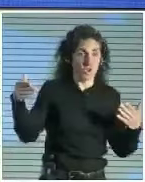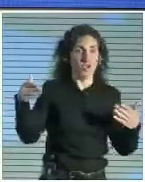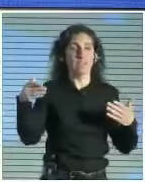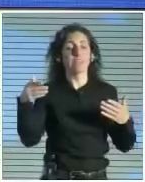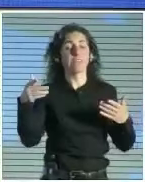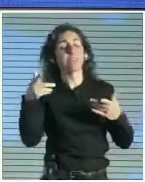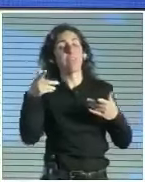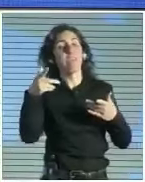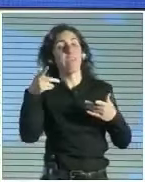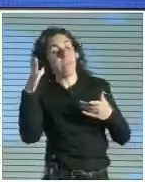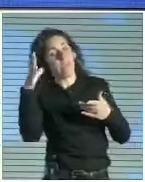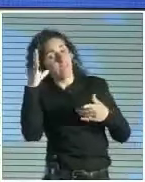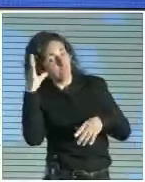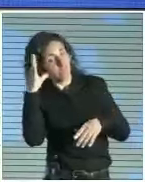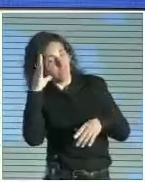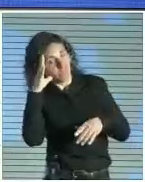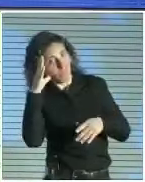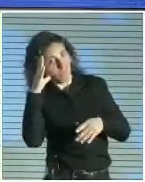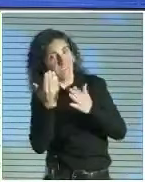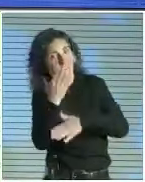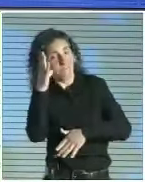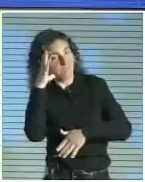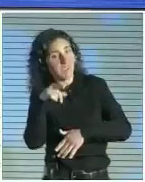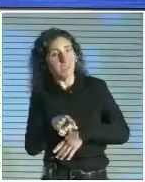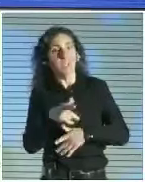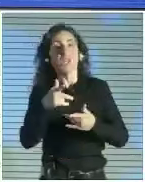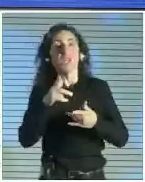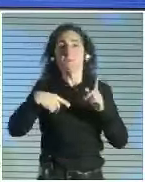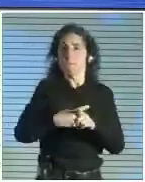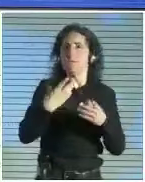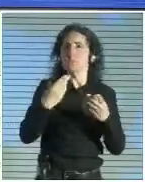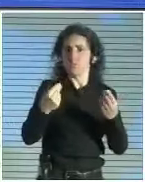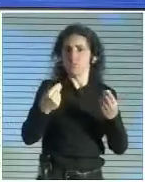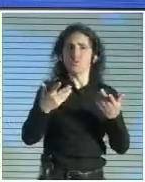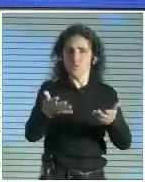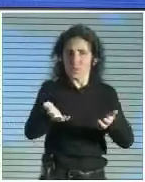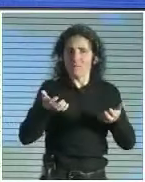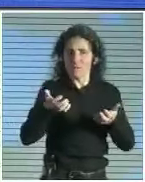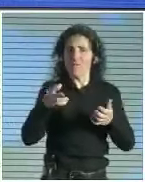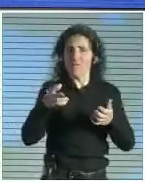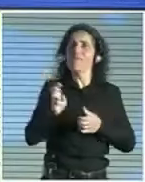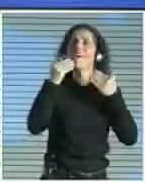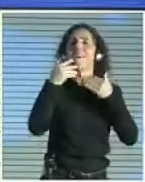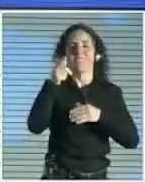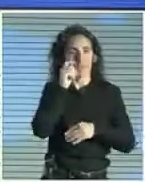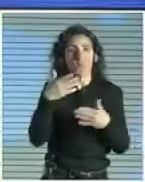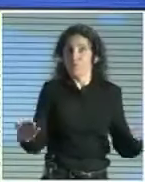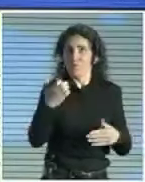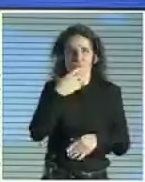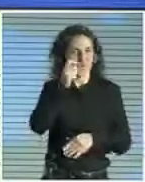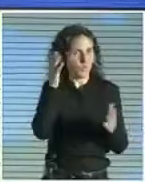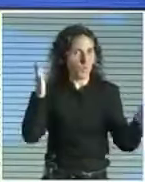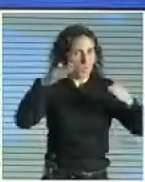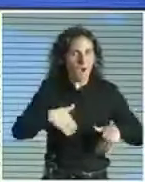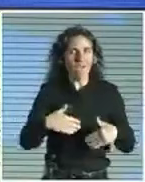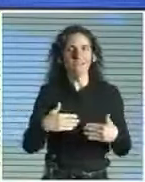tourism, the economic scale is away, and also the social part is difficult, because you cannot live there anymore. So we have